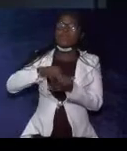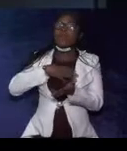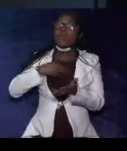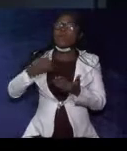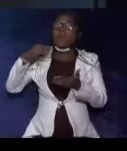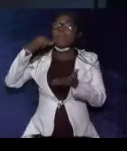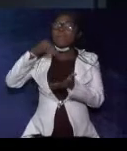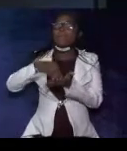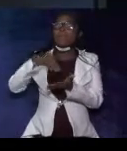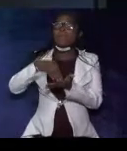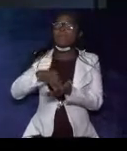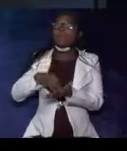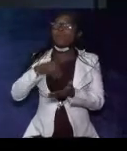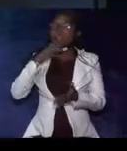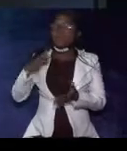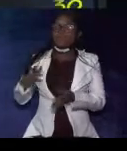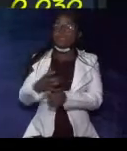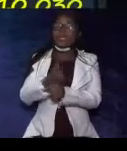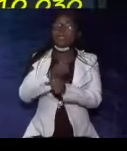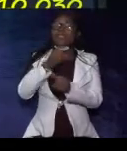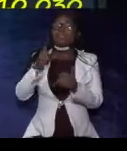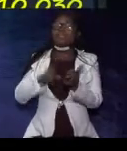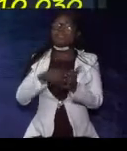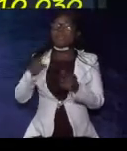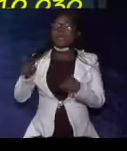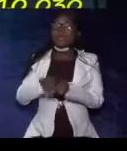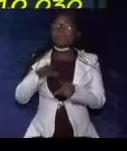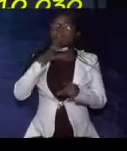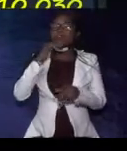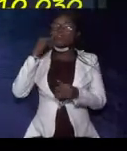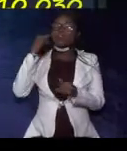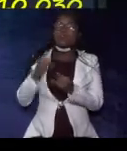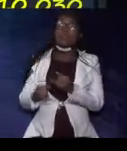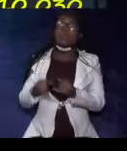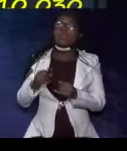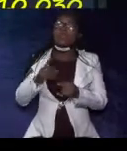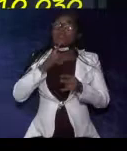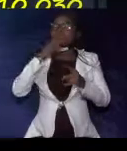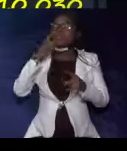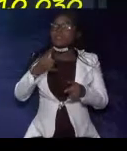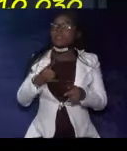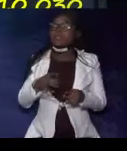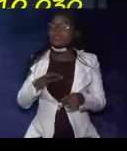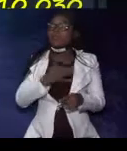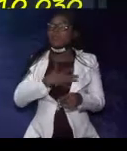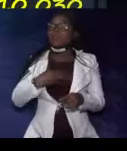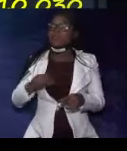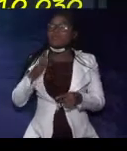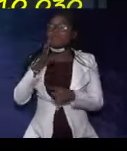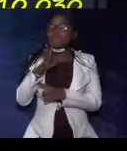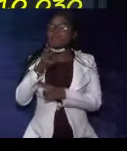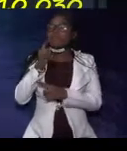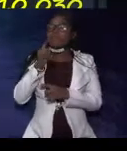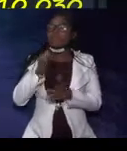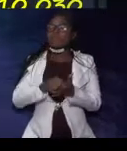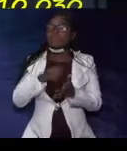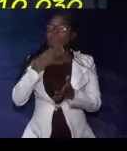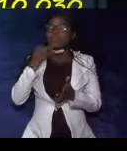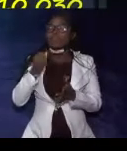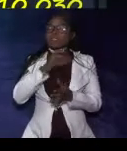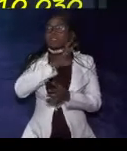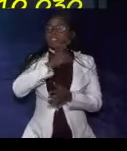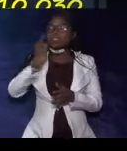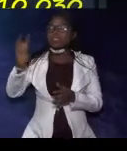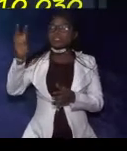million, thousand, and then ones. And so you should get these as your final answer. You have 80 billion, 310 million,